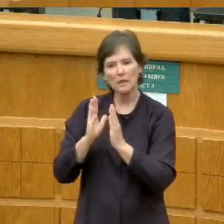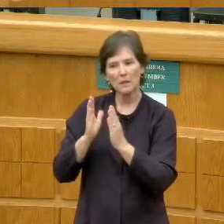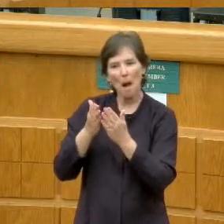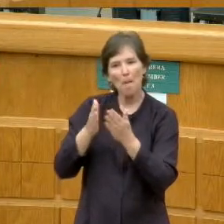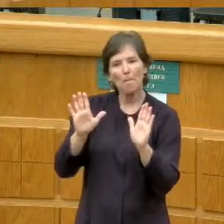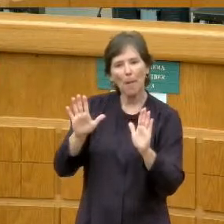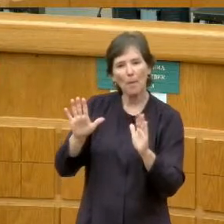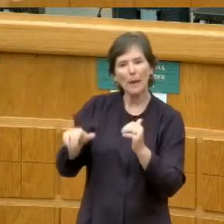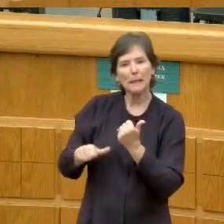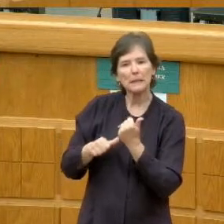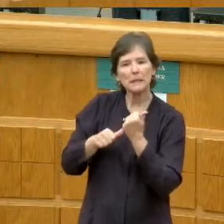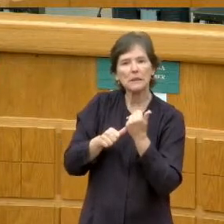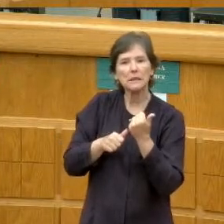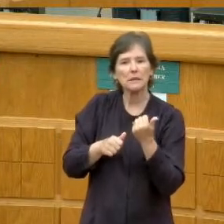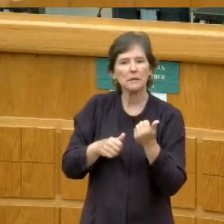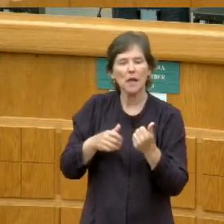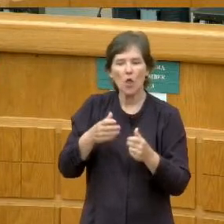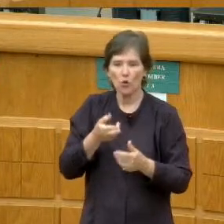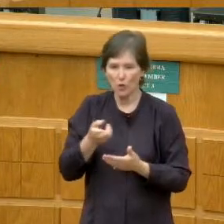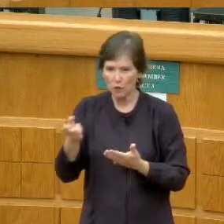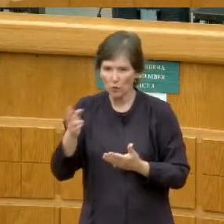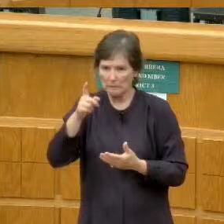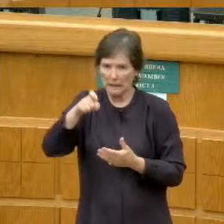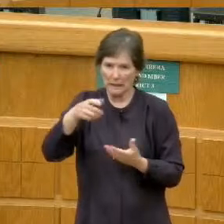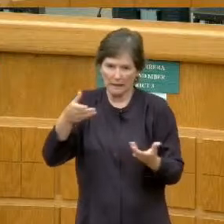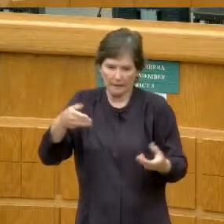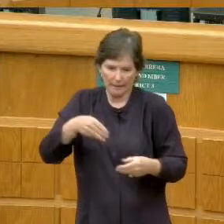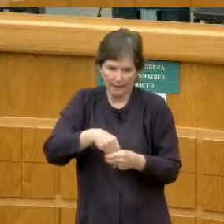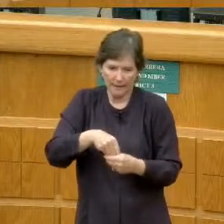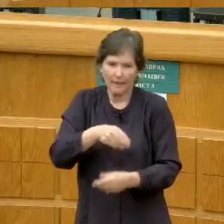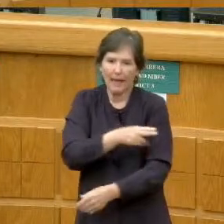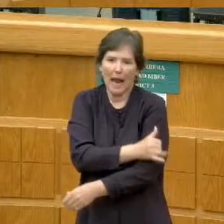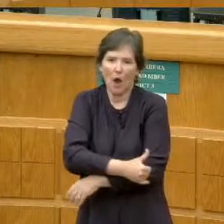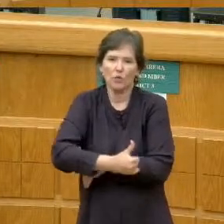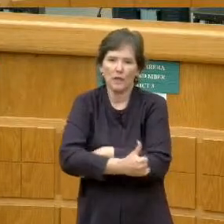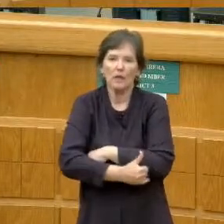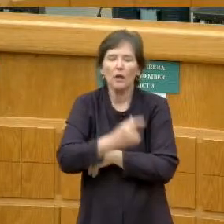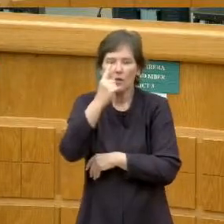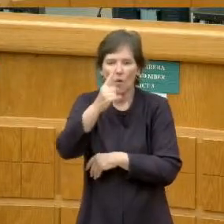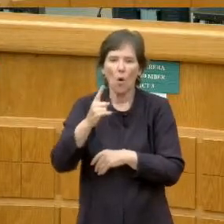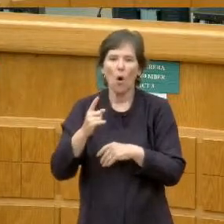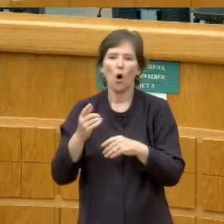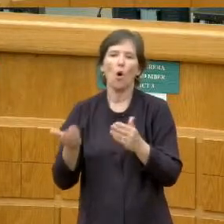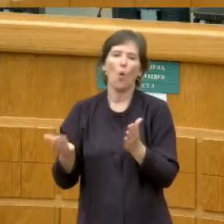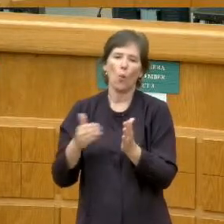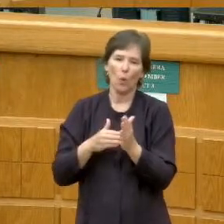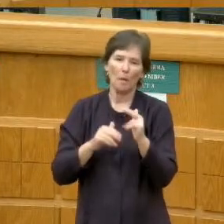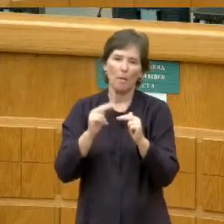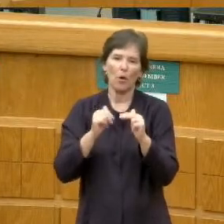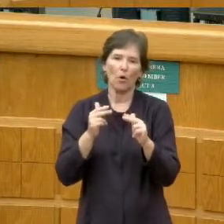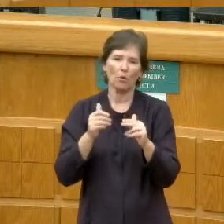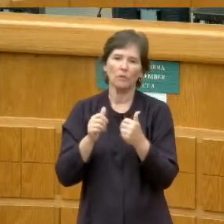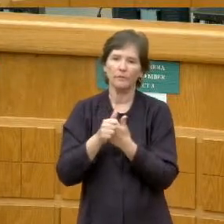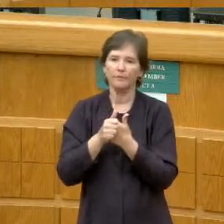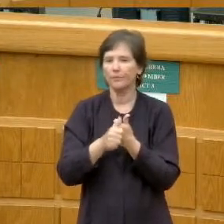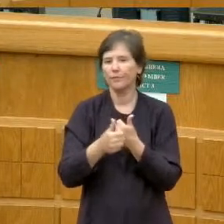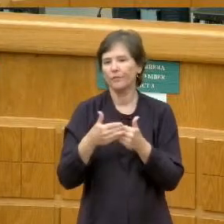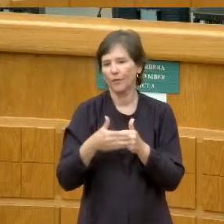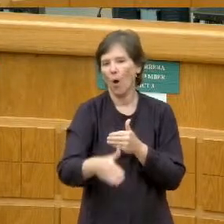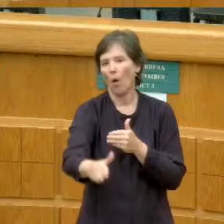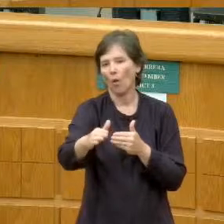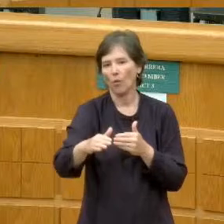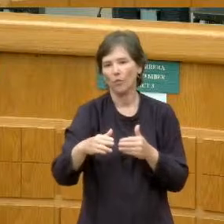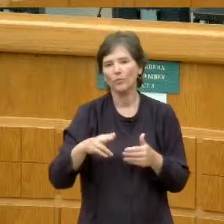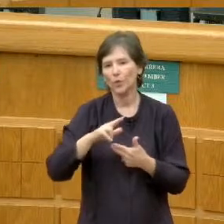we need here in our county to rebuild. Thank you so much. And again, I hope to bring